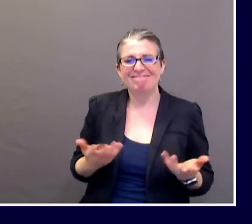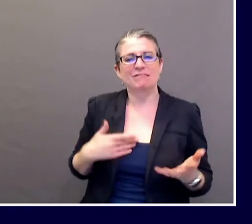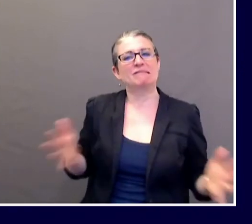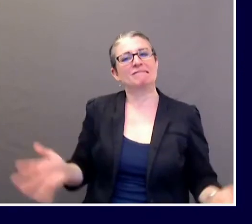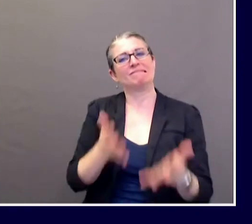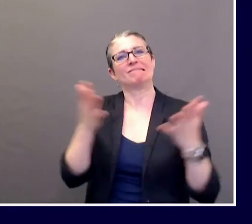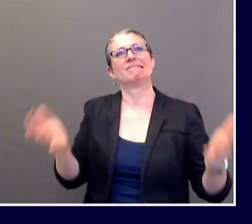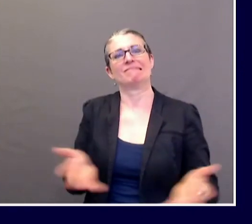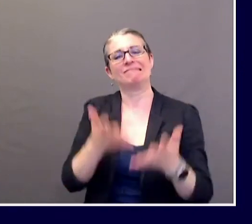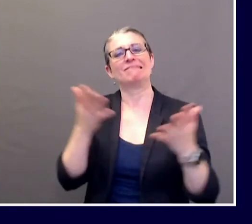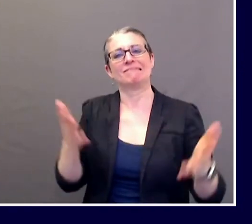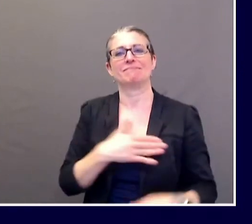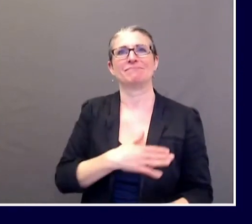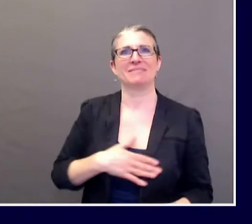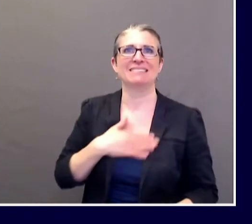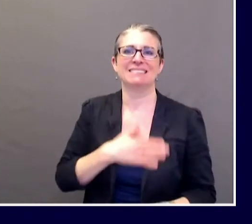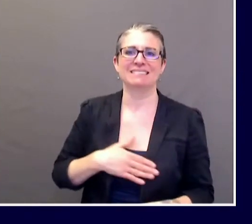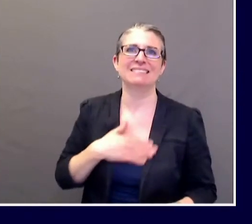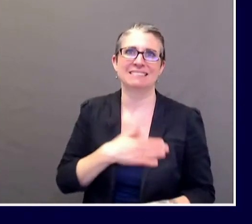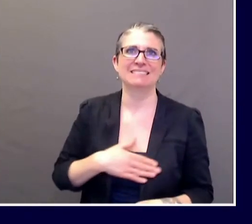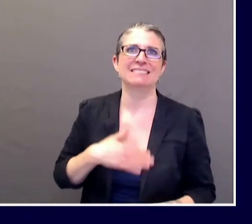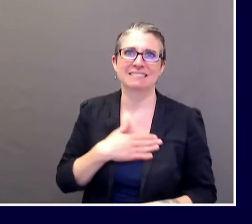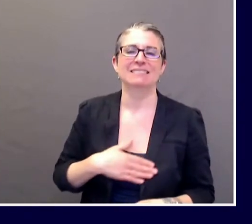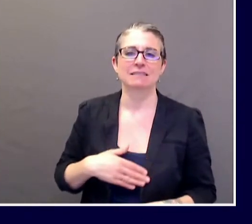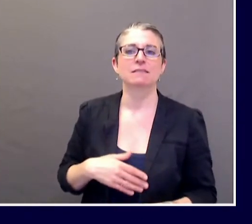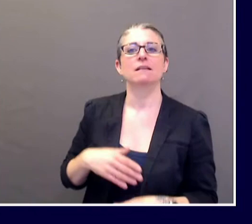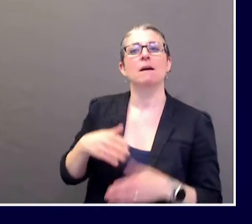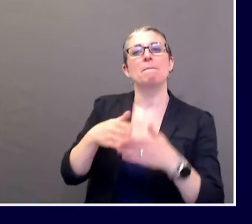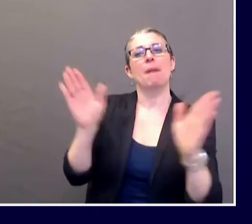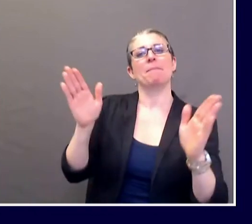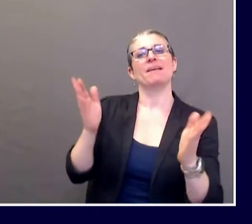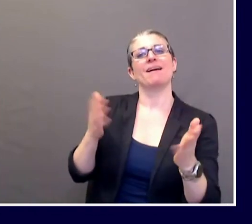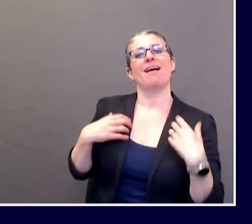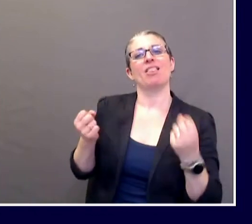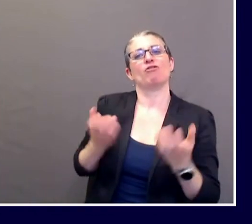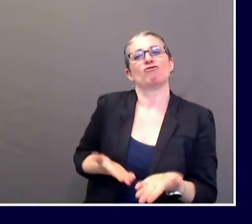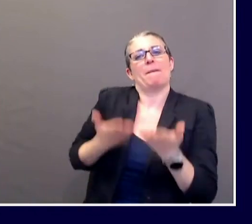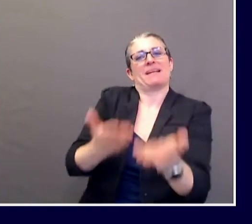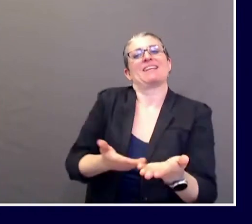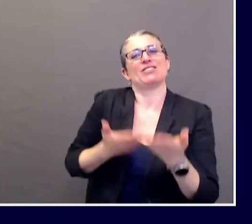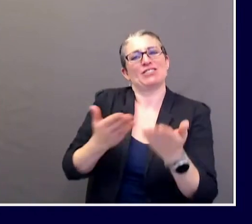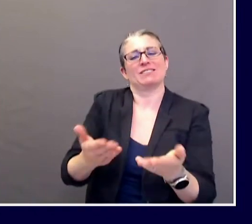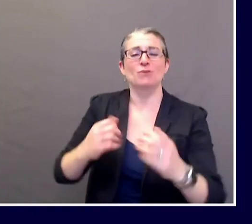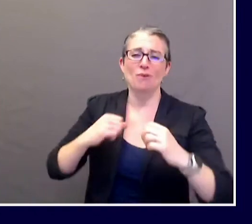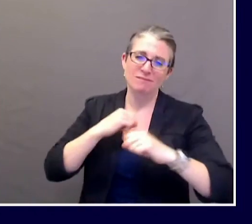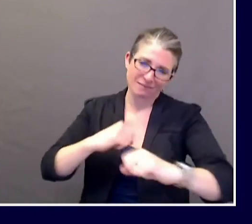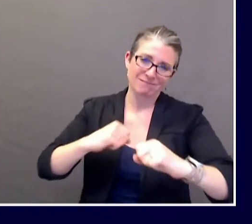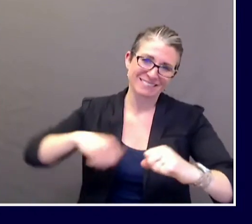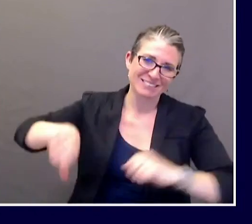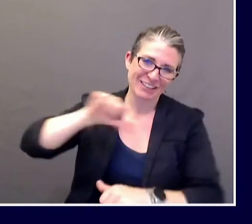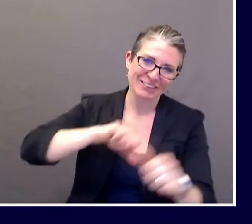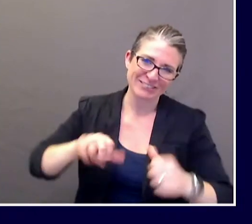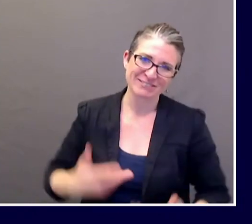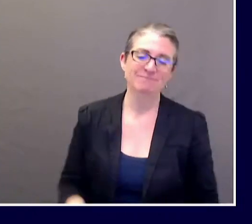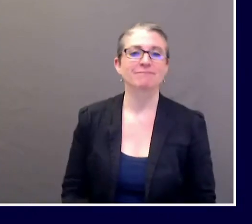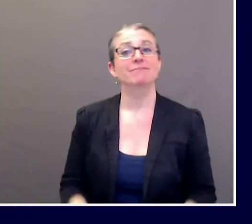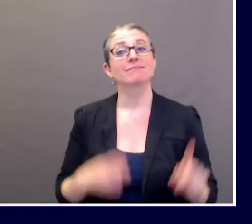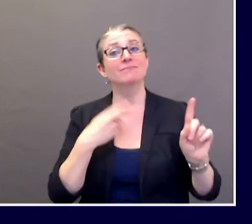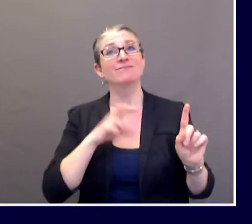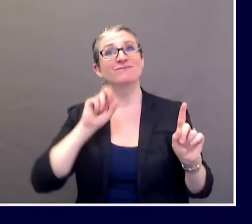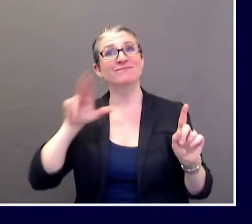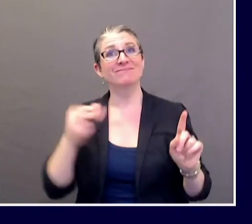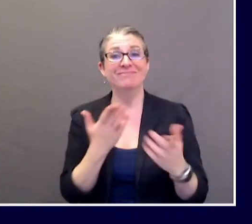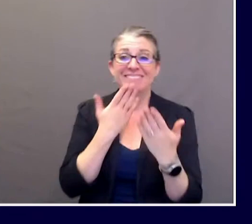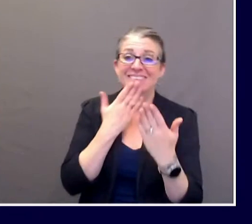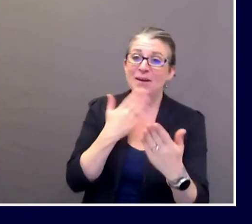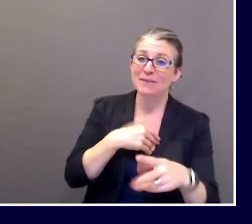public health protocols, even when they're not required. Great. Well, thank you all so much for your time this afternoon. We'll look forward to chatting